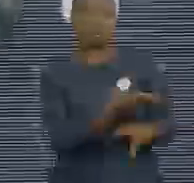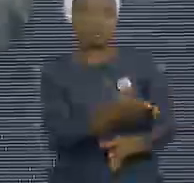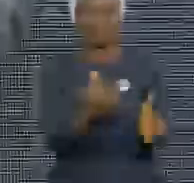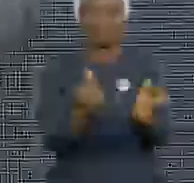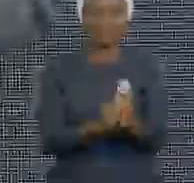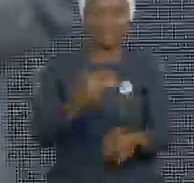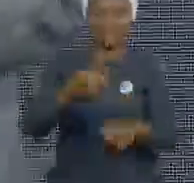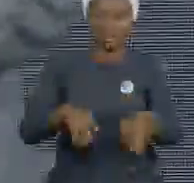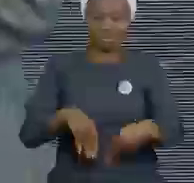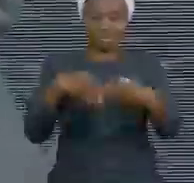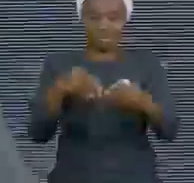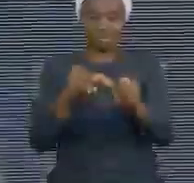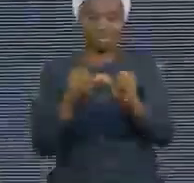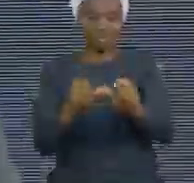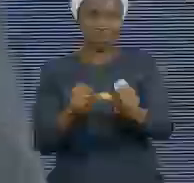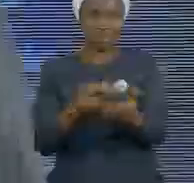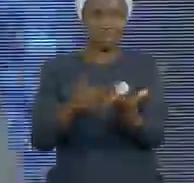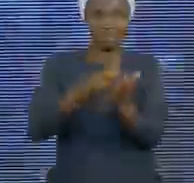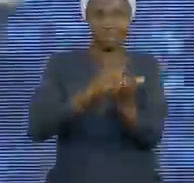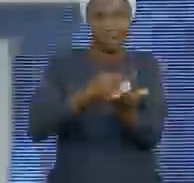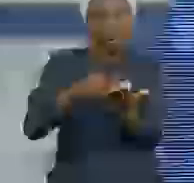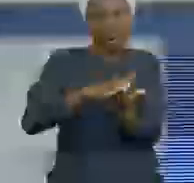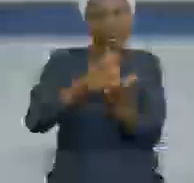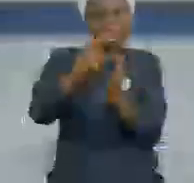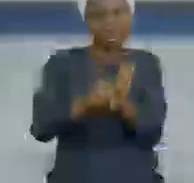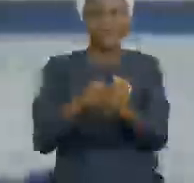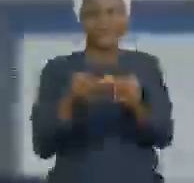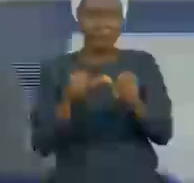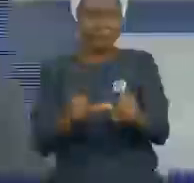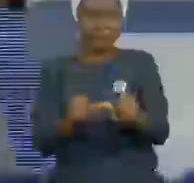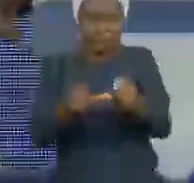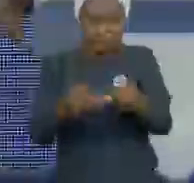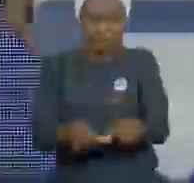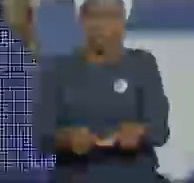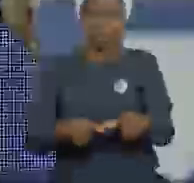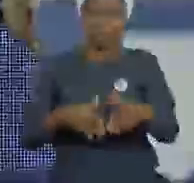permanent righteousness, a permanent peace, and a permanent joy.